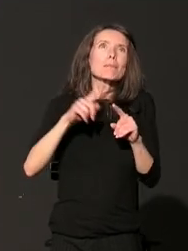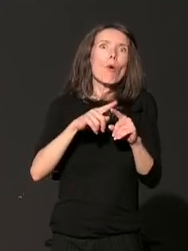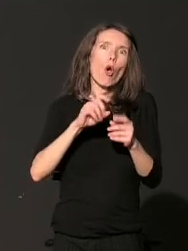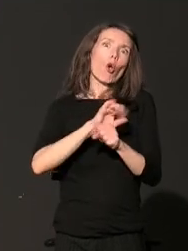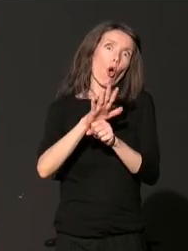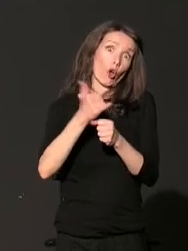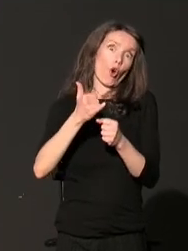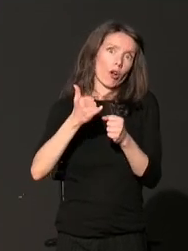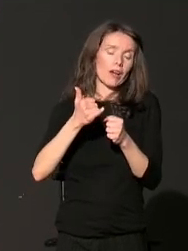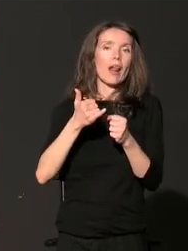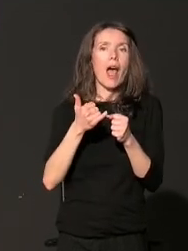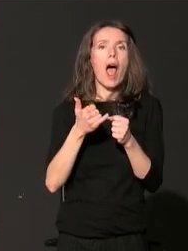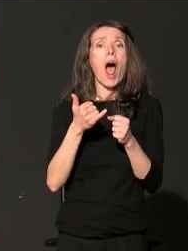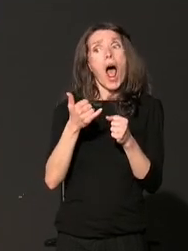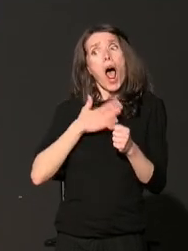giving